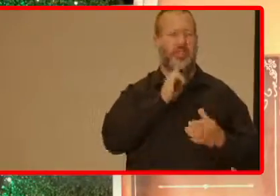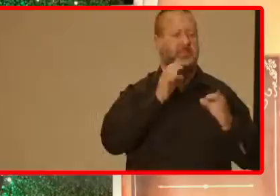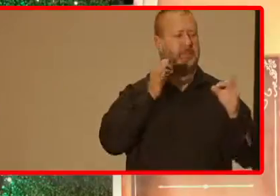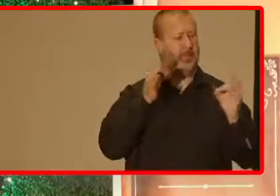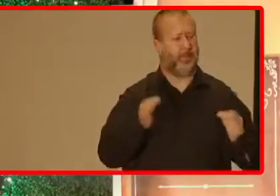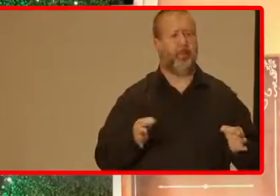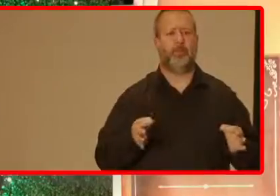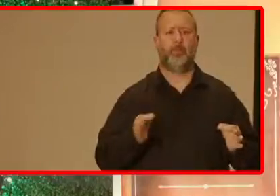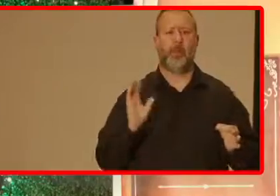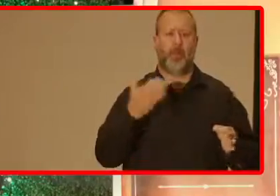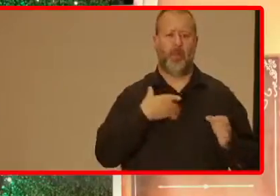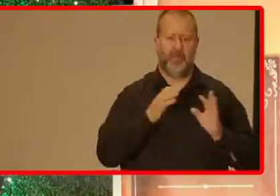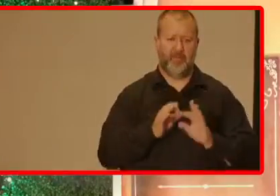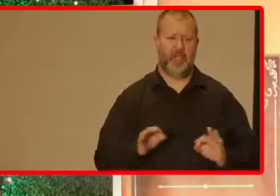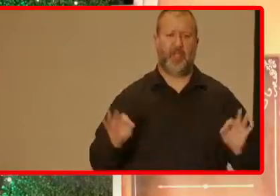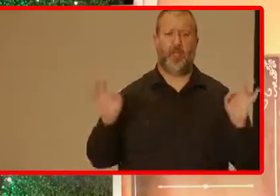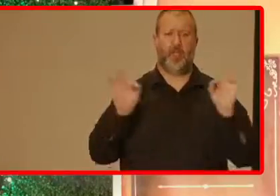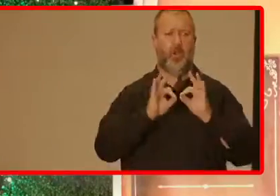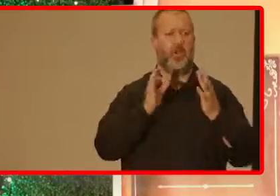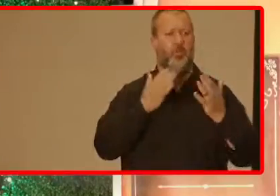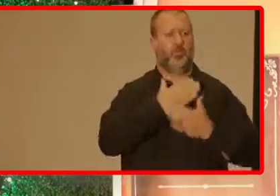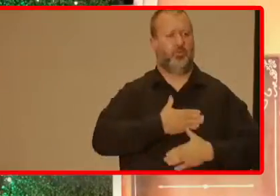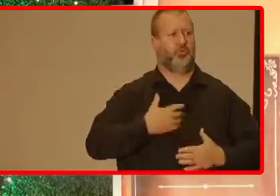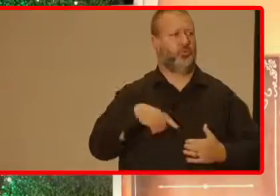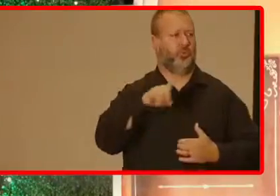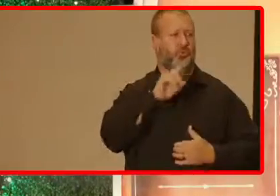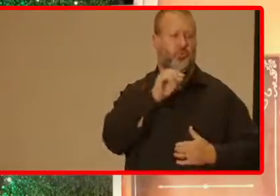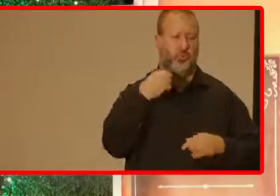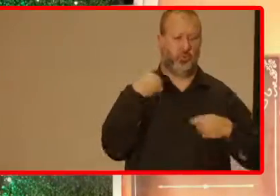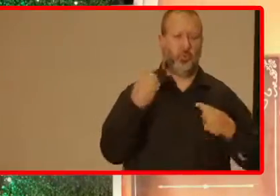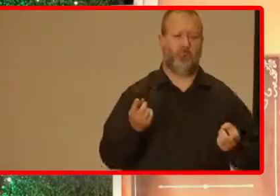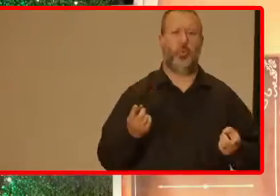absolutely vital, and I really appreciate everything that they do.